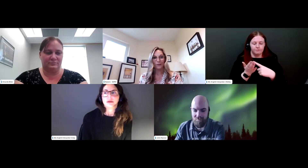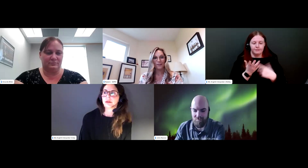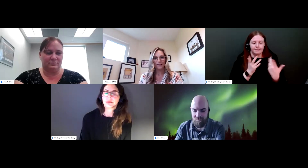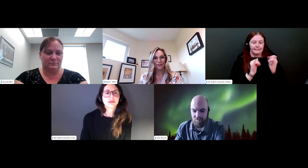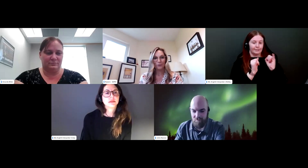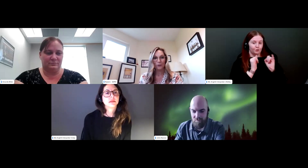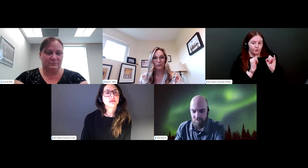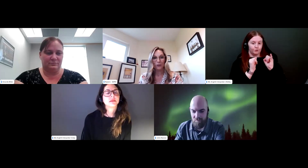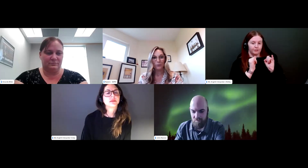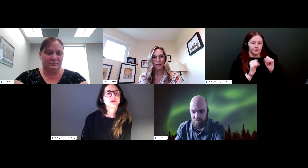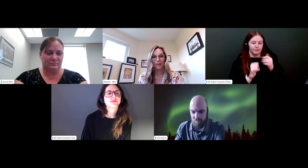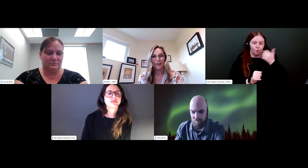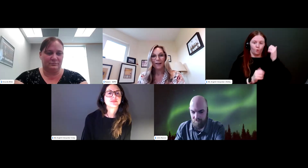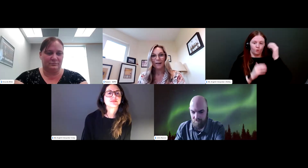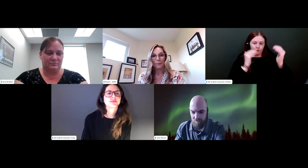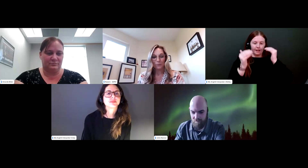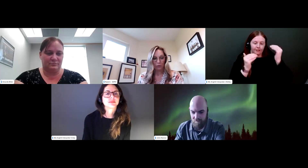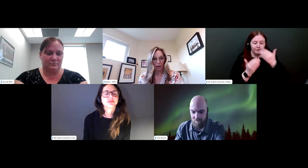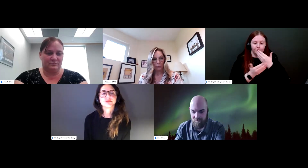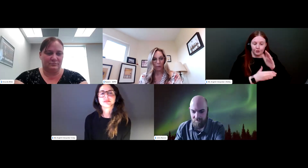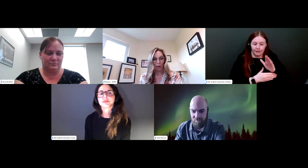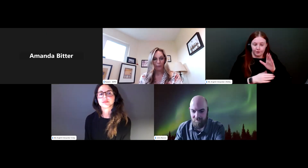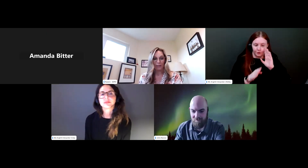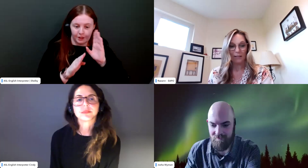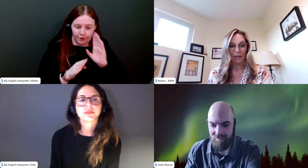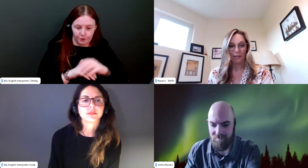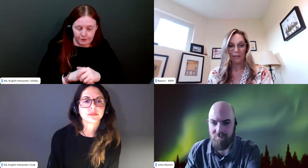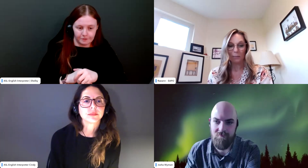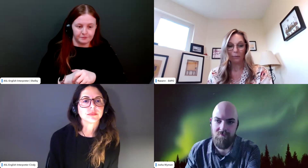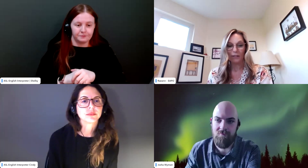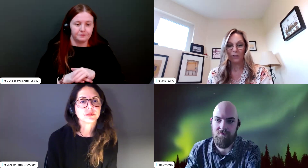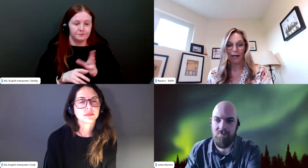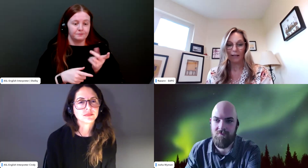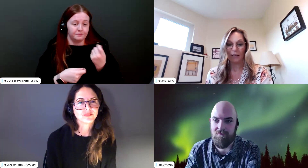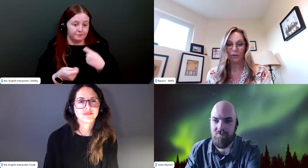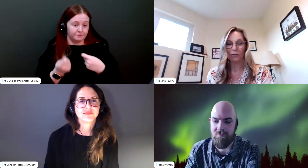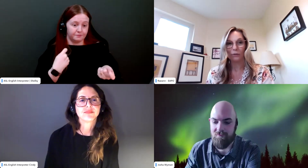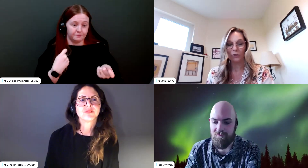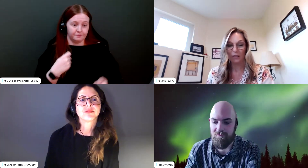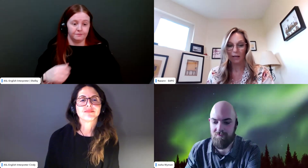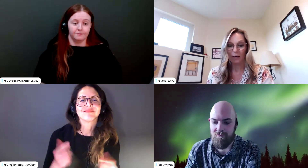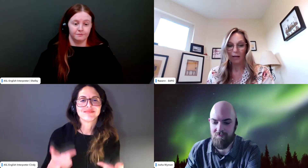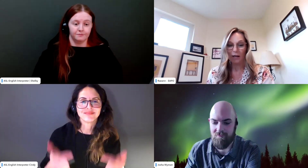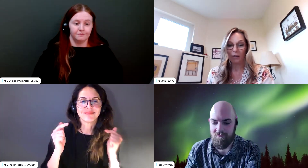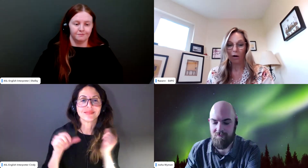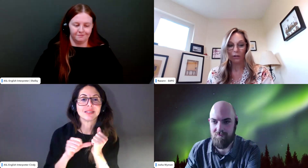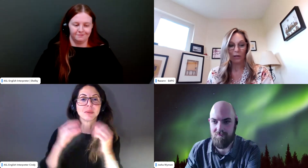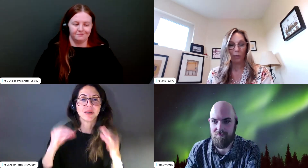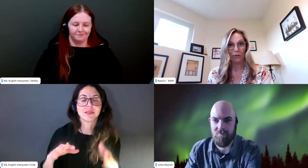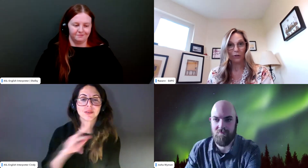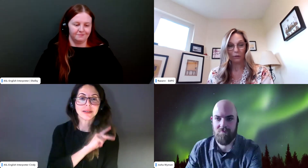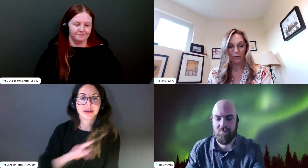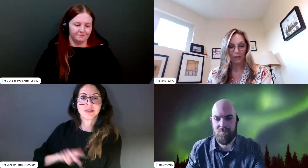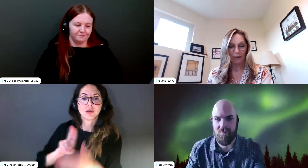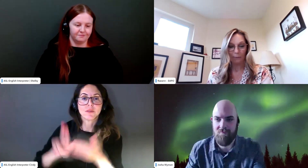older adults. Good afternoon, Joshua. So Joshua Wyman is an assistant professor at King's University College